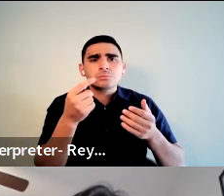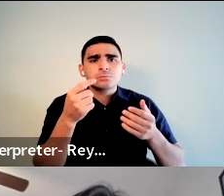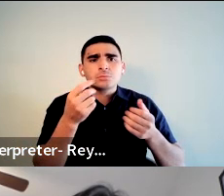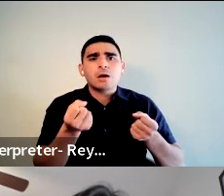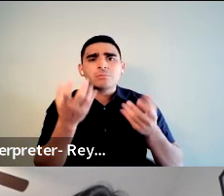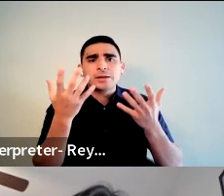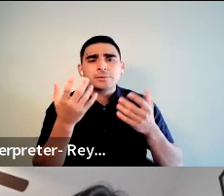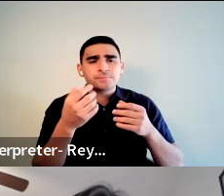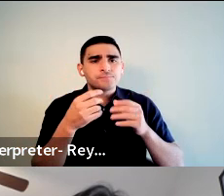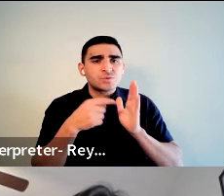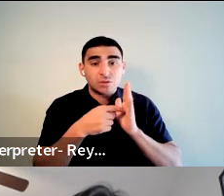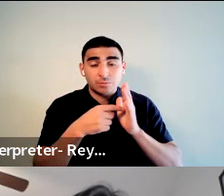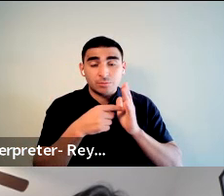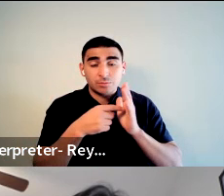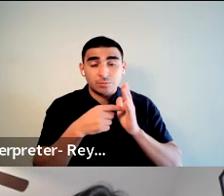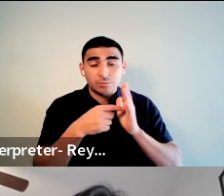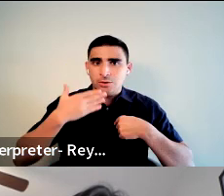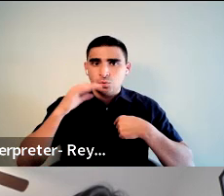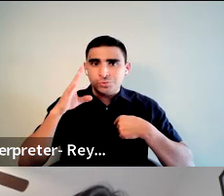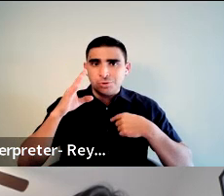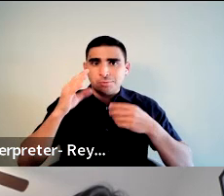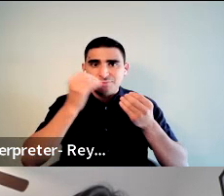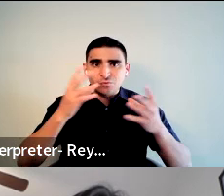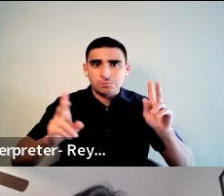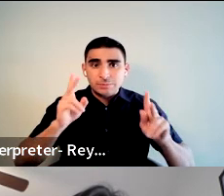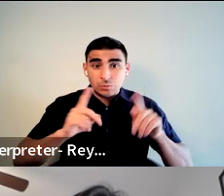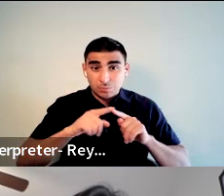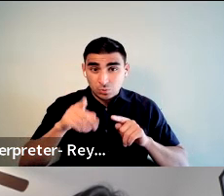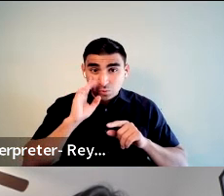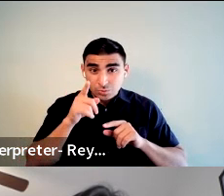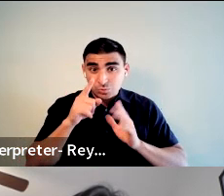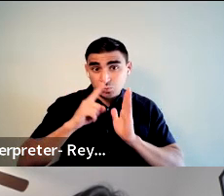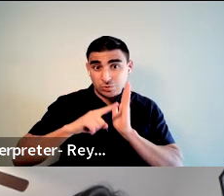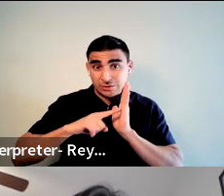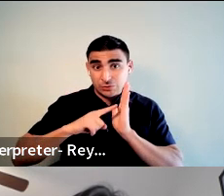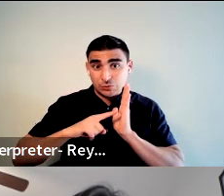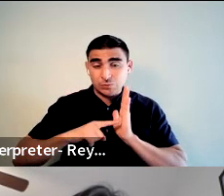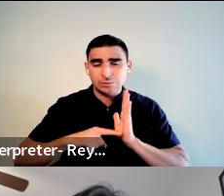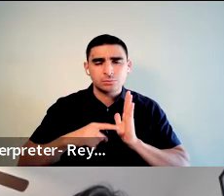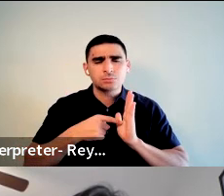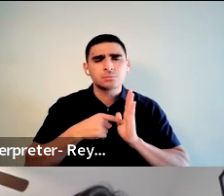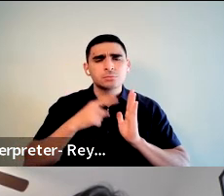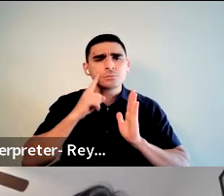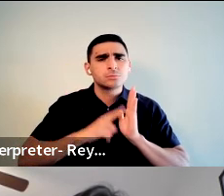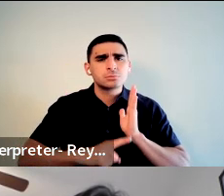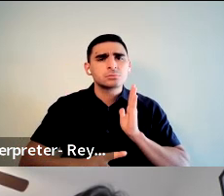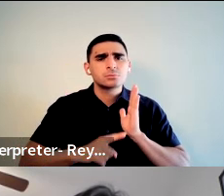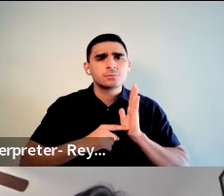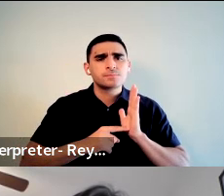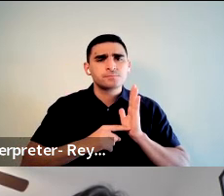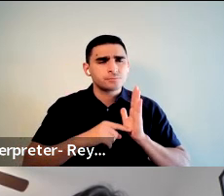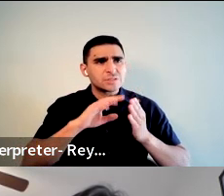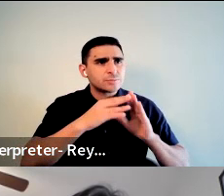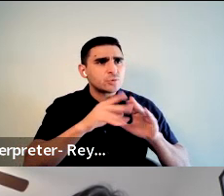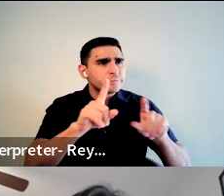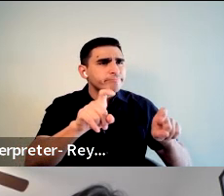job letting people know, right? Are you going to be doing research on that? And are you going to research what the community wants? Are you